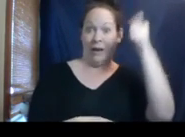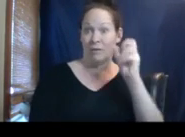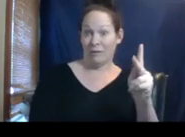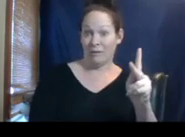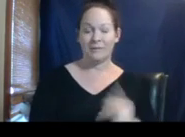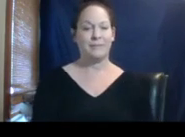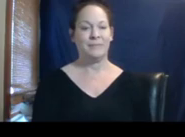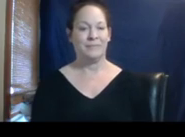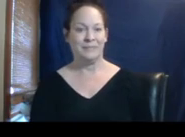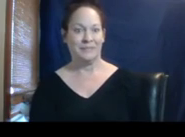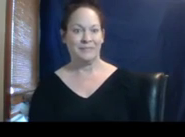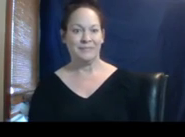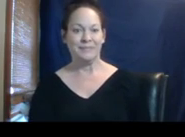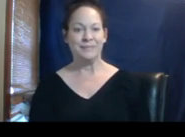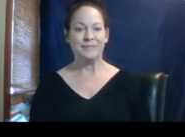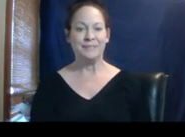I hope I remember my powers.